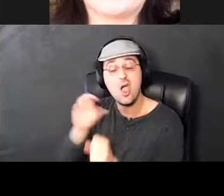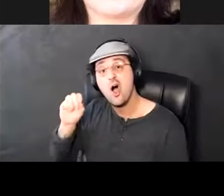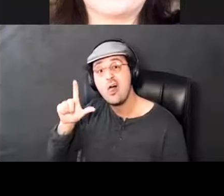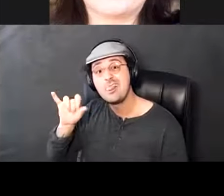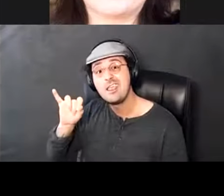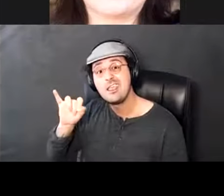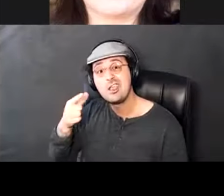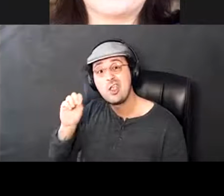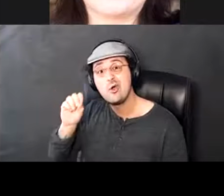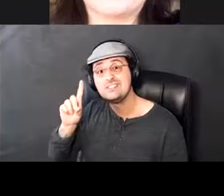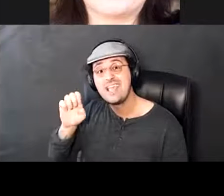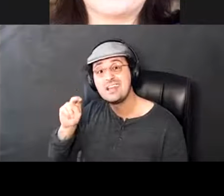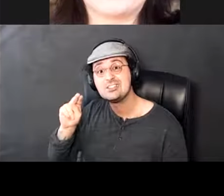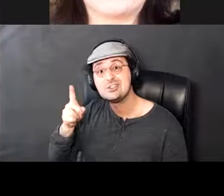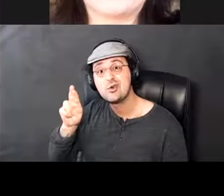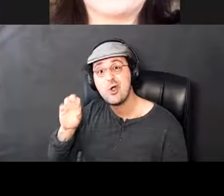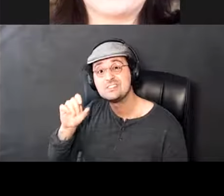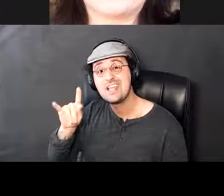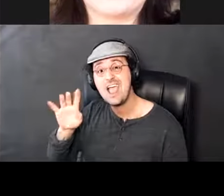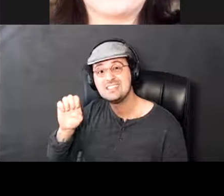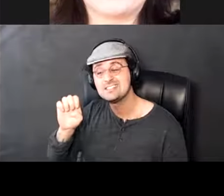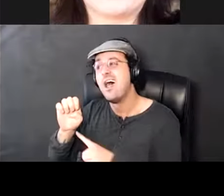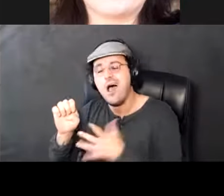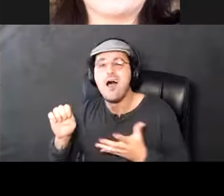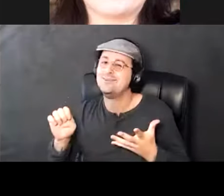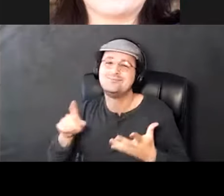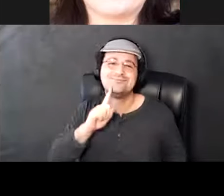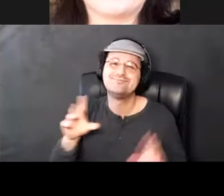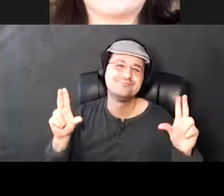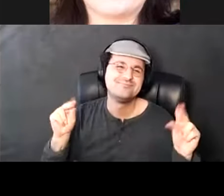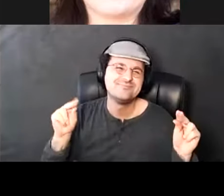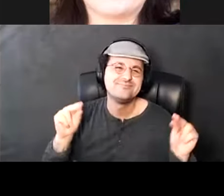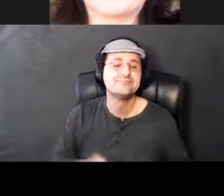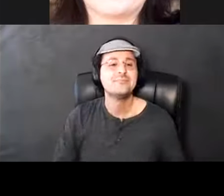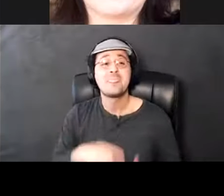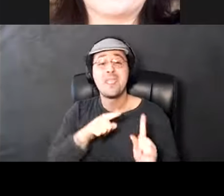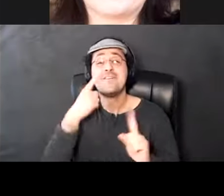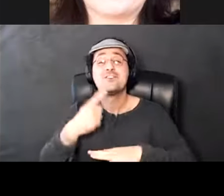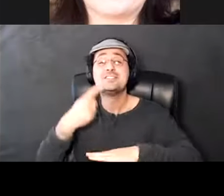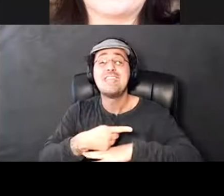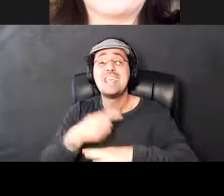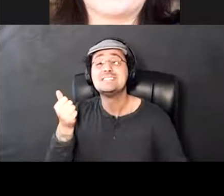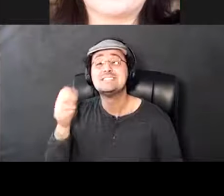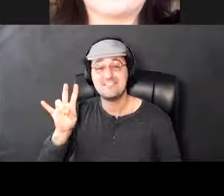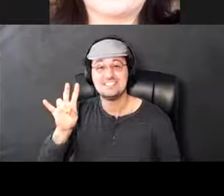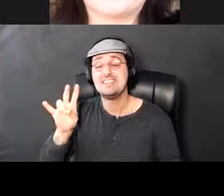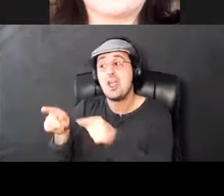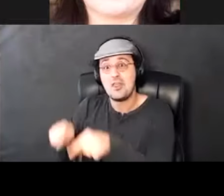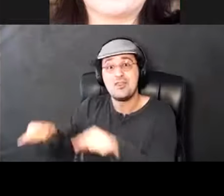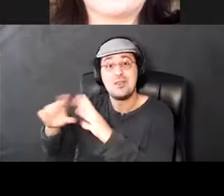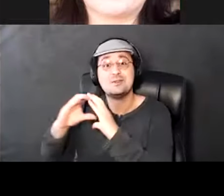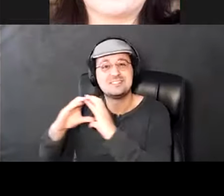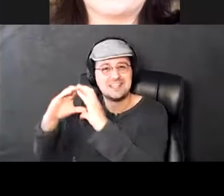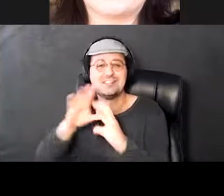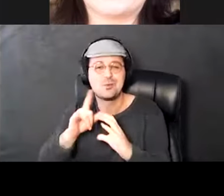And the answer was no, not really. So normally at embryonic day 17, these progenitor cells start to make lots of oligodendrocytes.